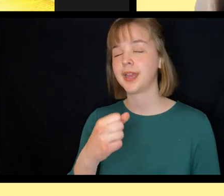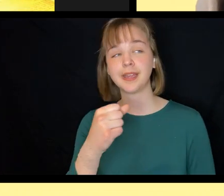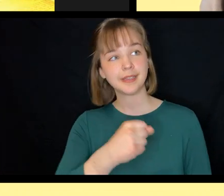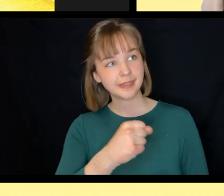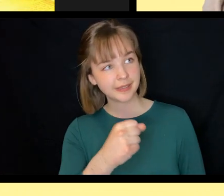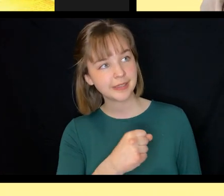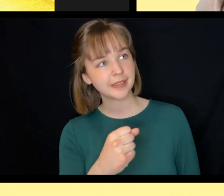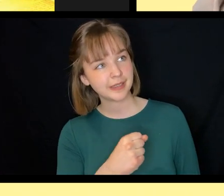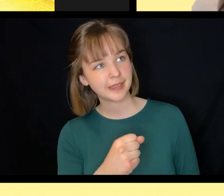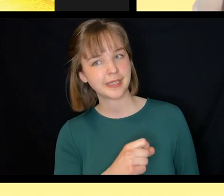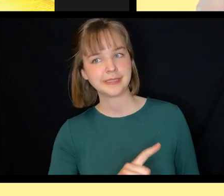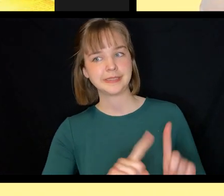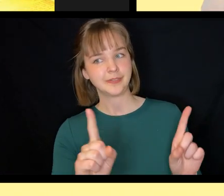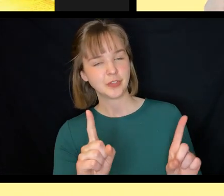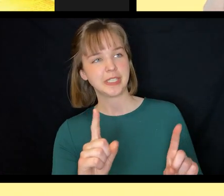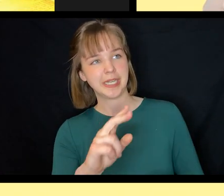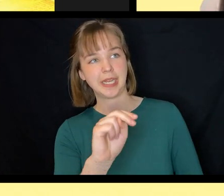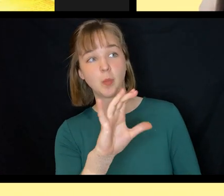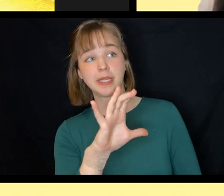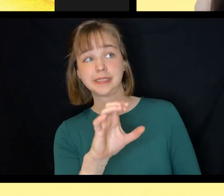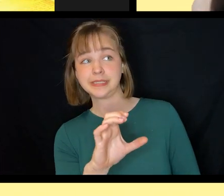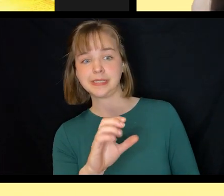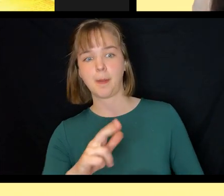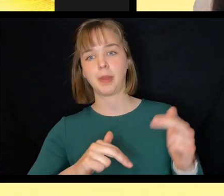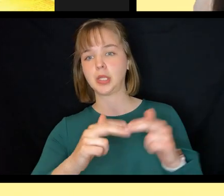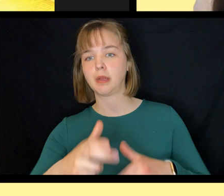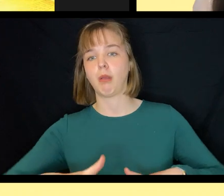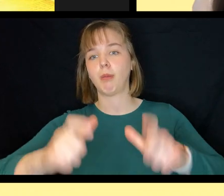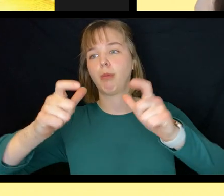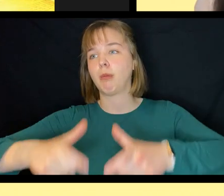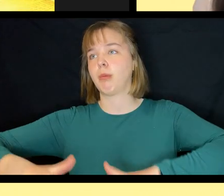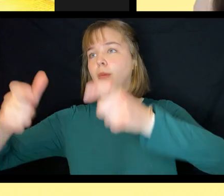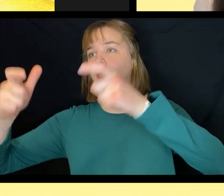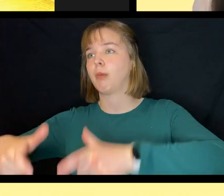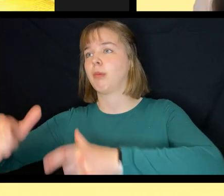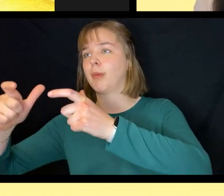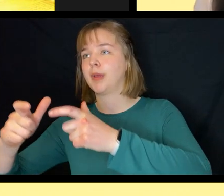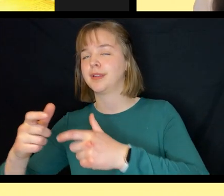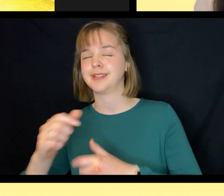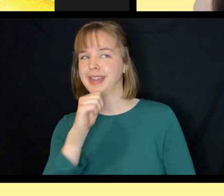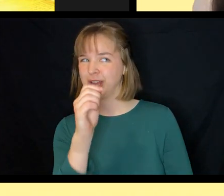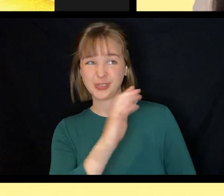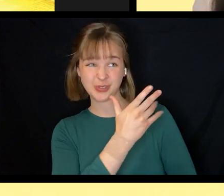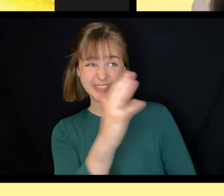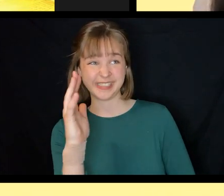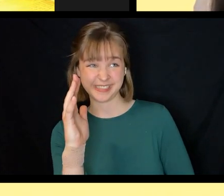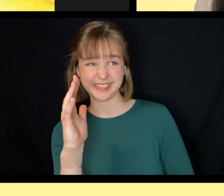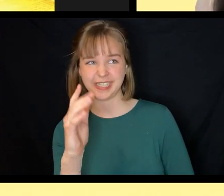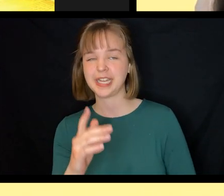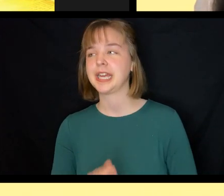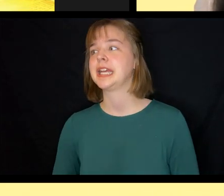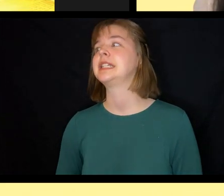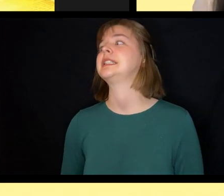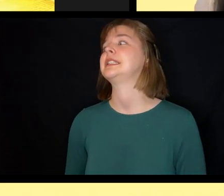York. So Yeah. Not exactly in the concrete jungle. Not quite the wildlife.